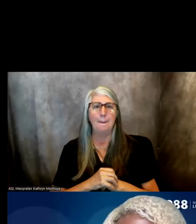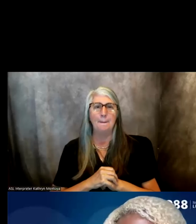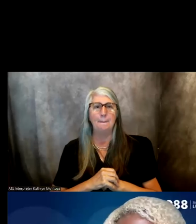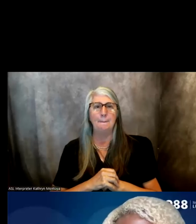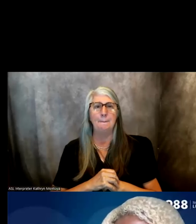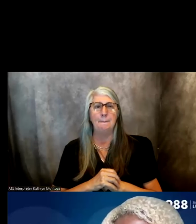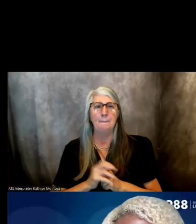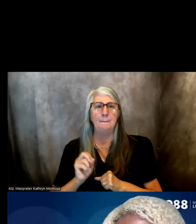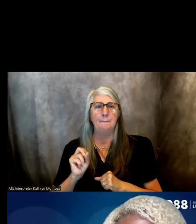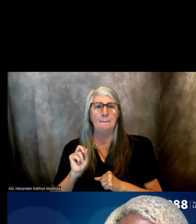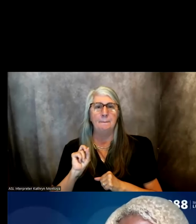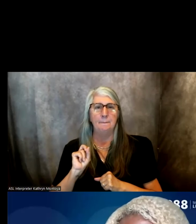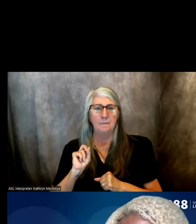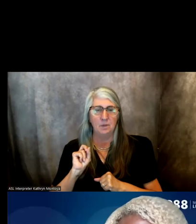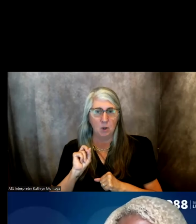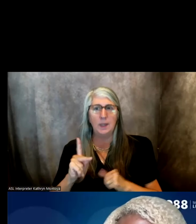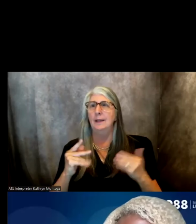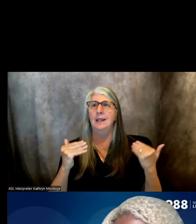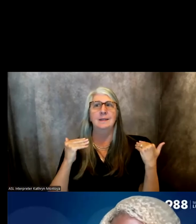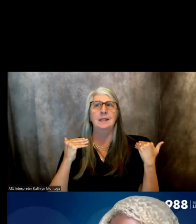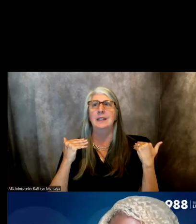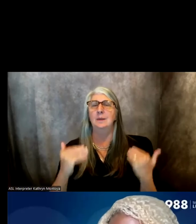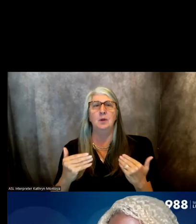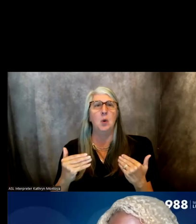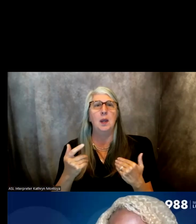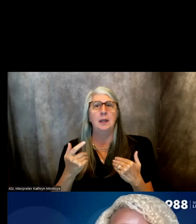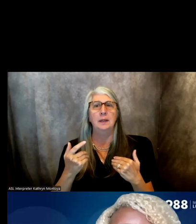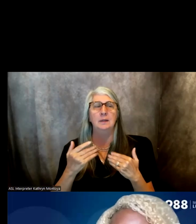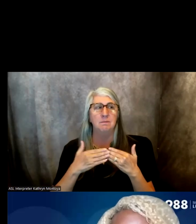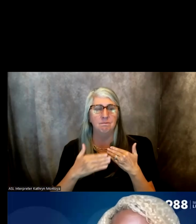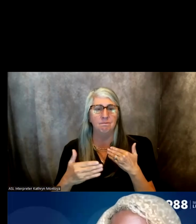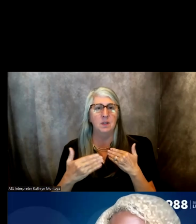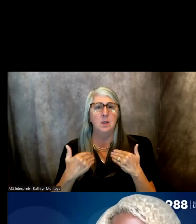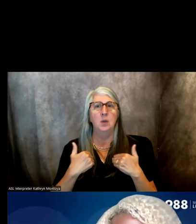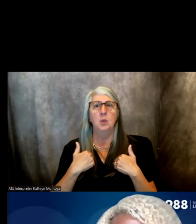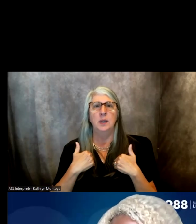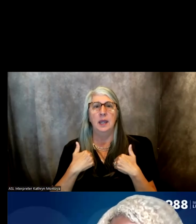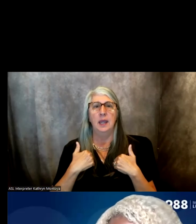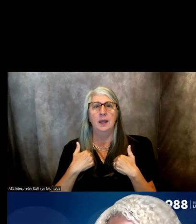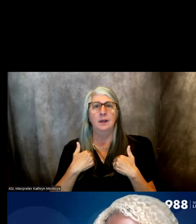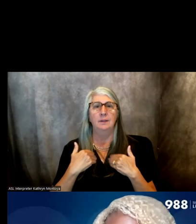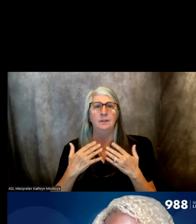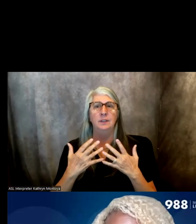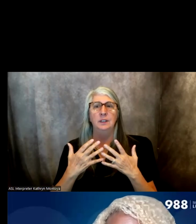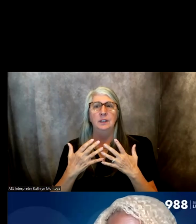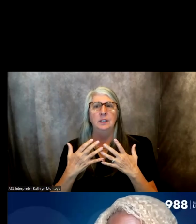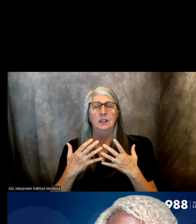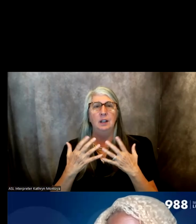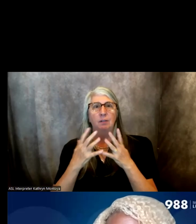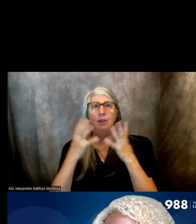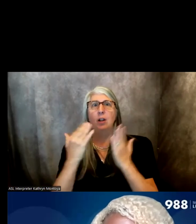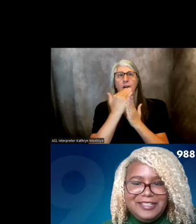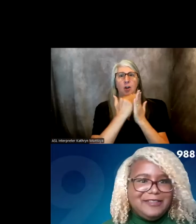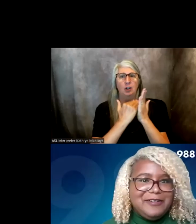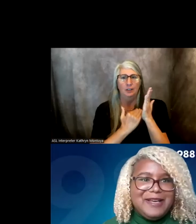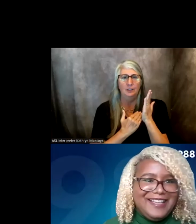Okay, so let's keep moving forward. We do have a very robust tech corner. So I'm going to turn it over